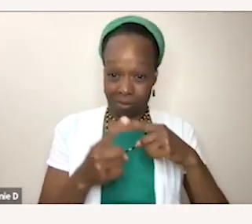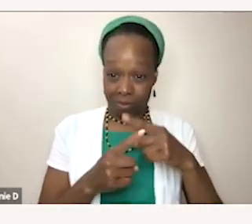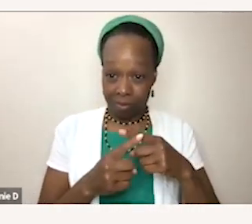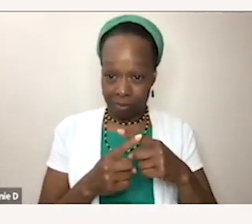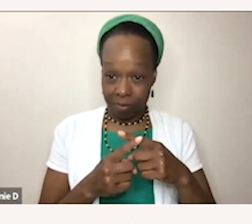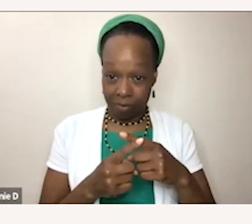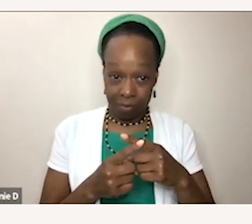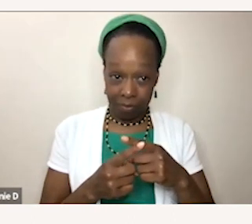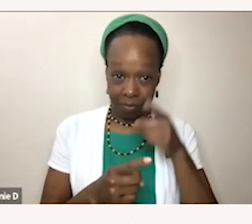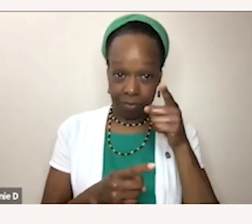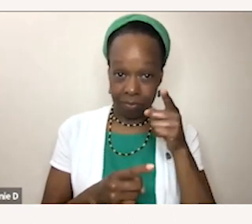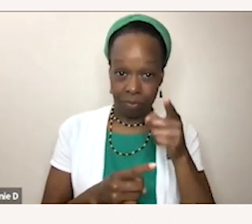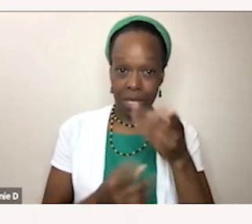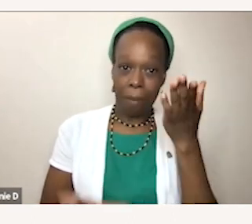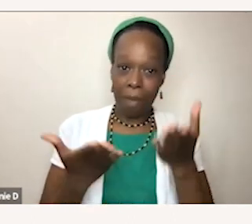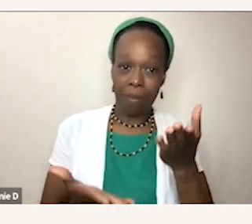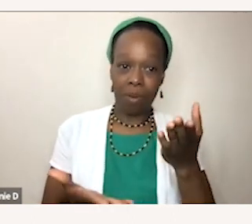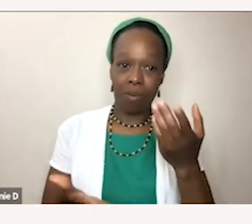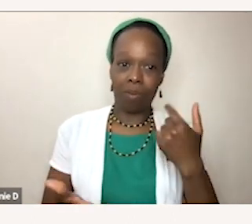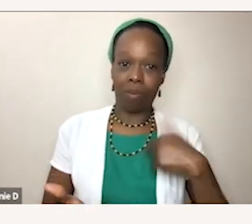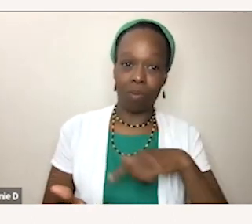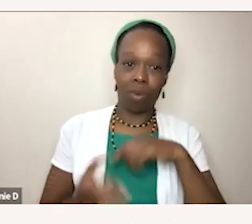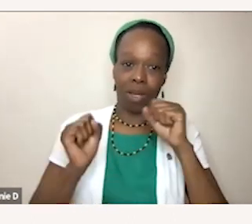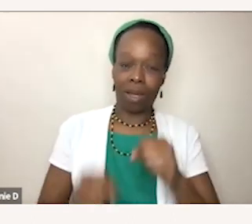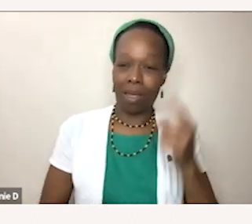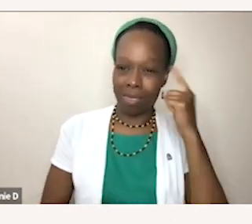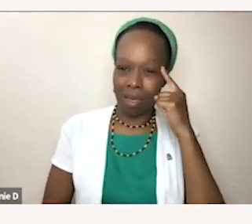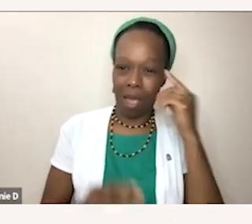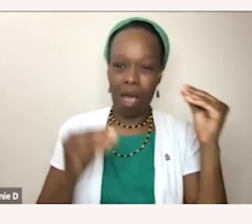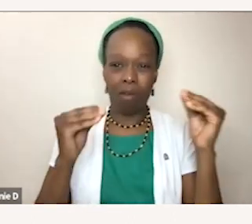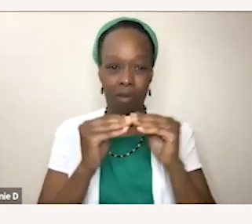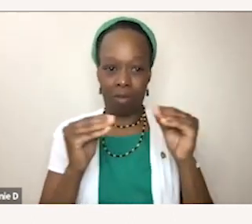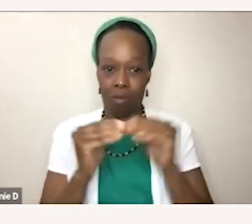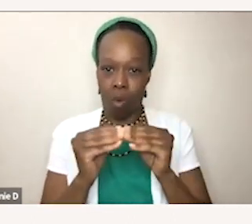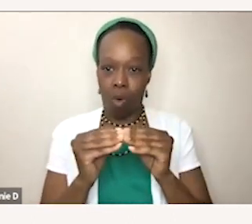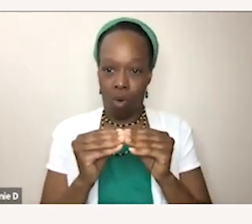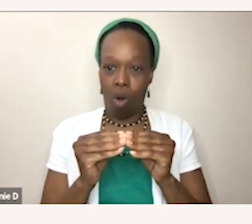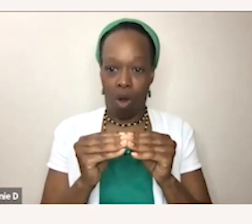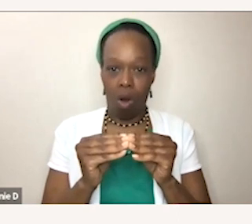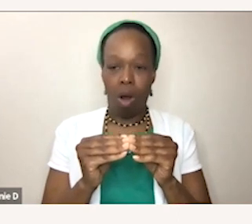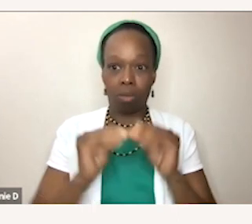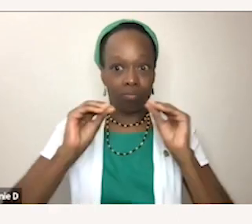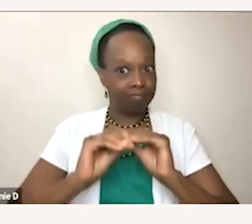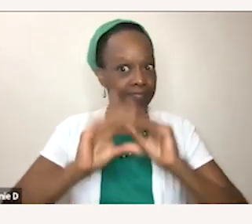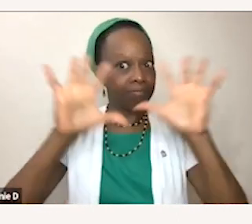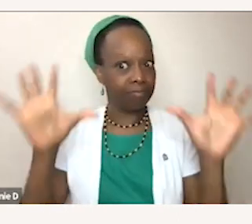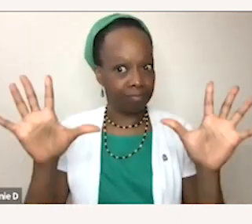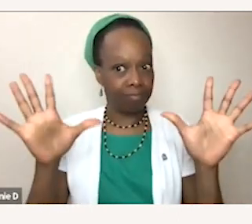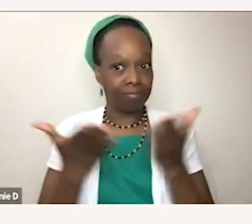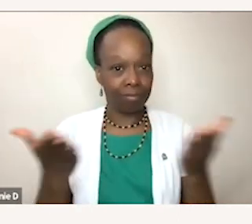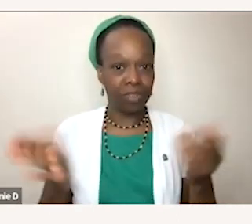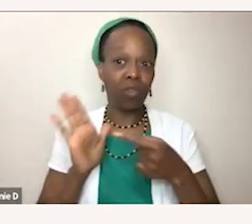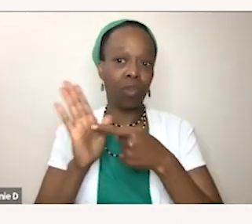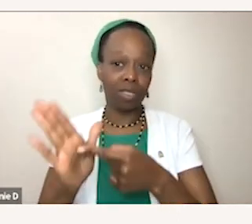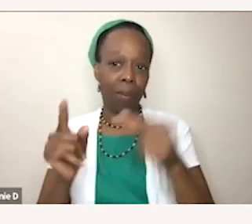we might think of some more like pretty blatant things that we've already spoken about, like maybe the word